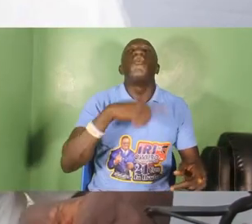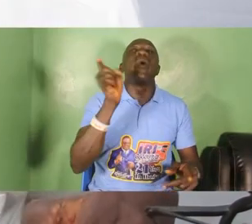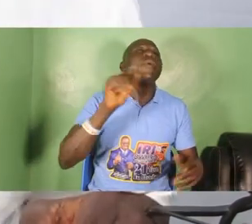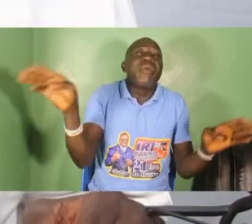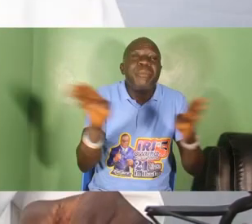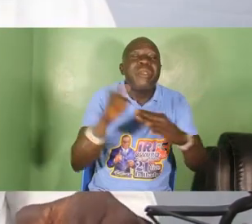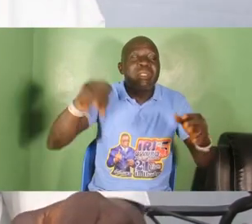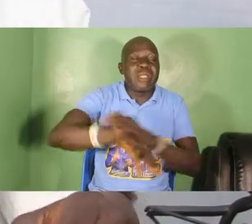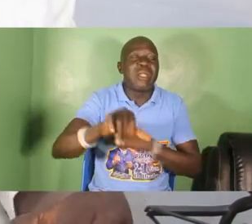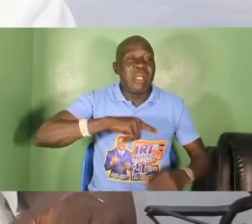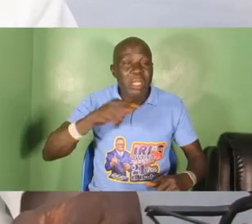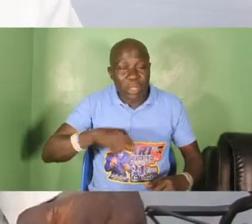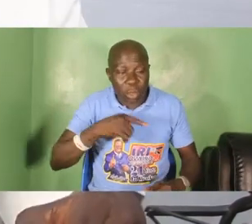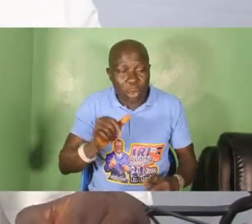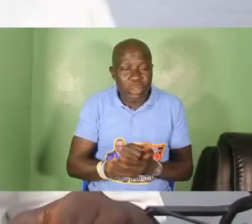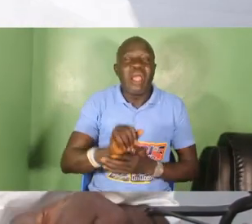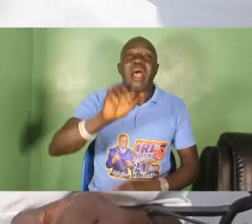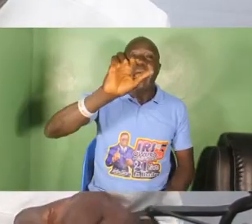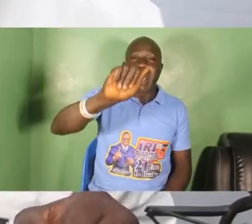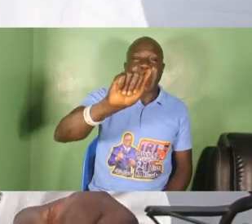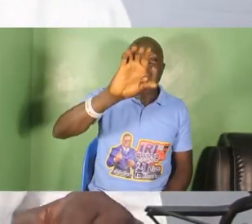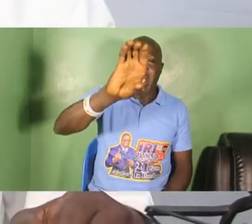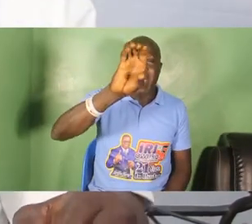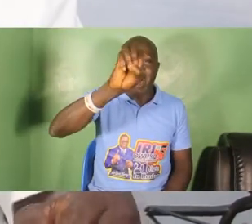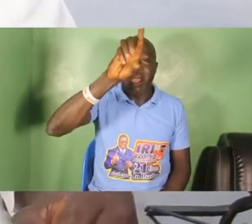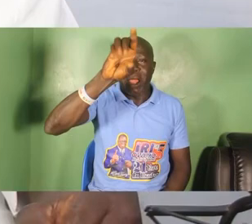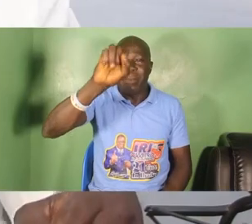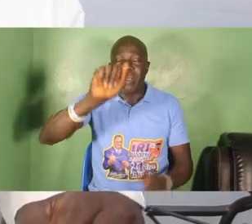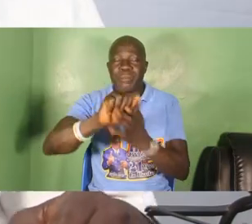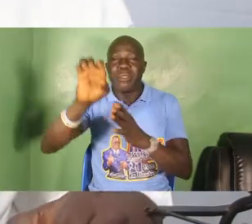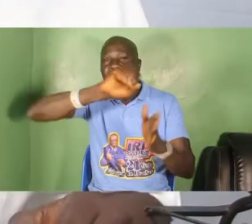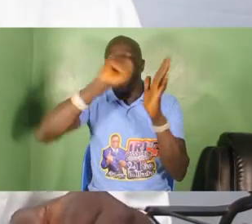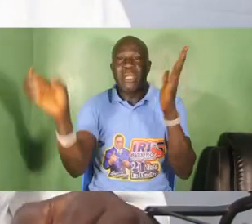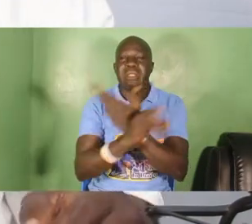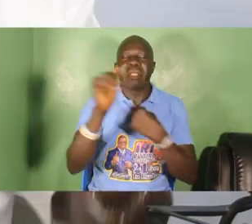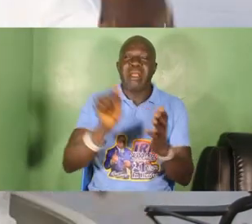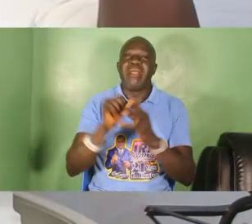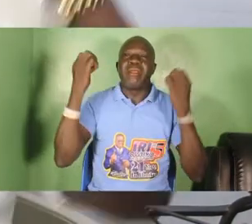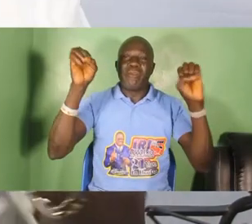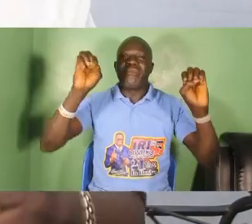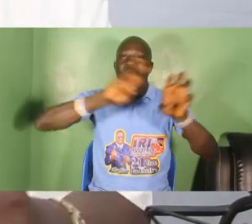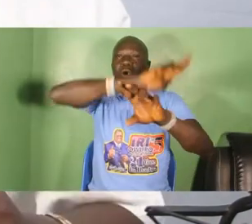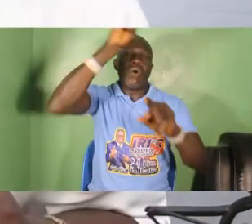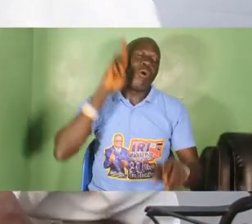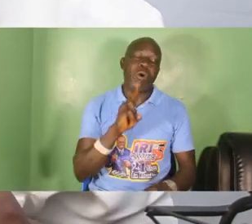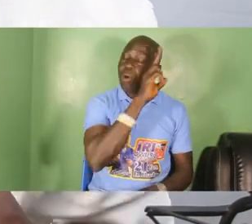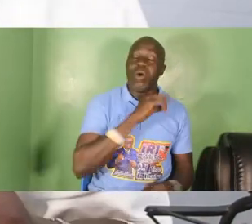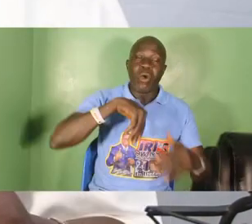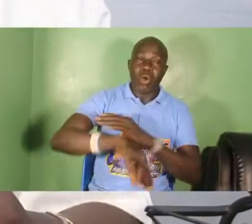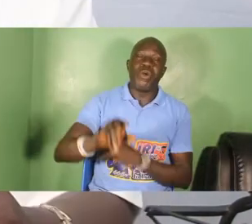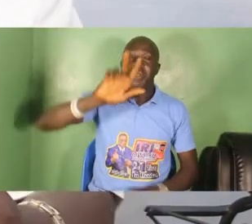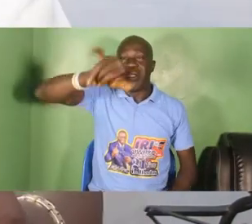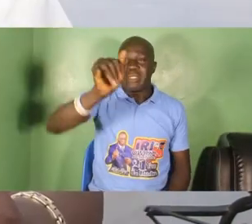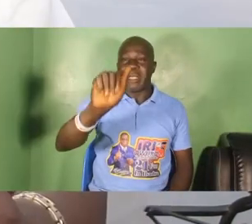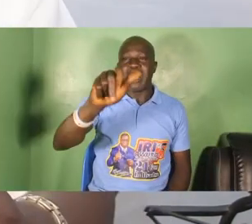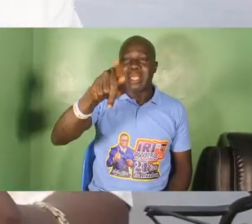we will meet? Yes, academic guest house. Academic guest house. An event hall. An event hall. Ibelati pade. That's where we will meet. Jakande Road.